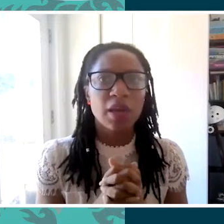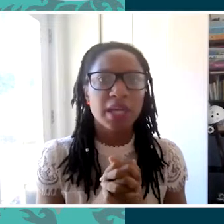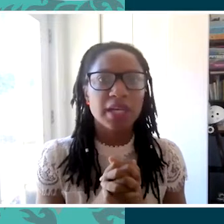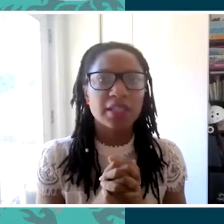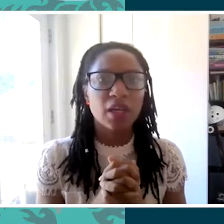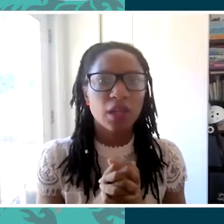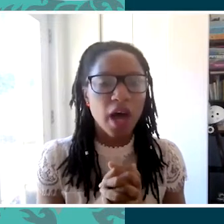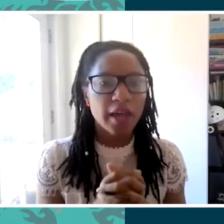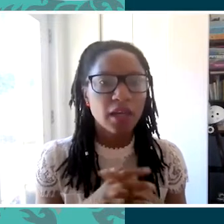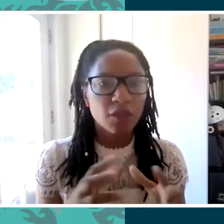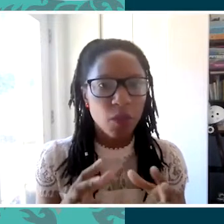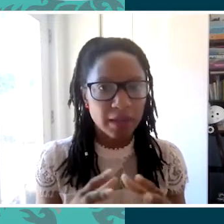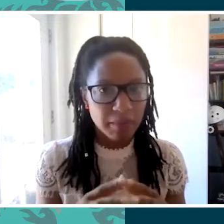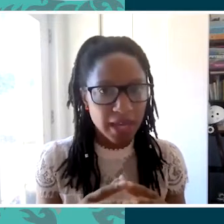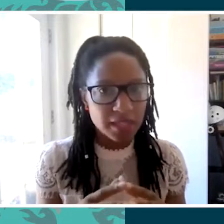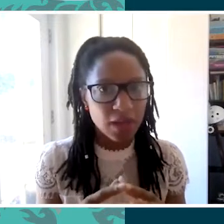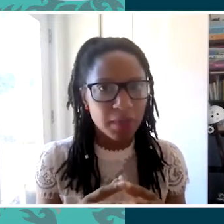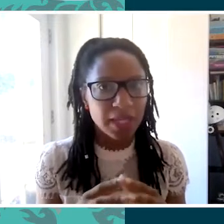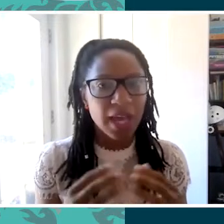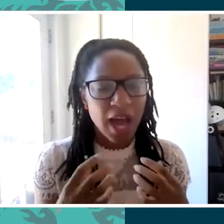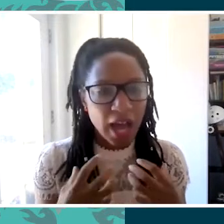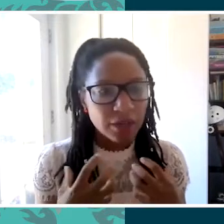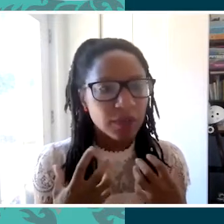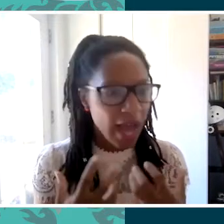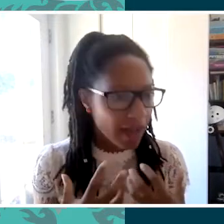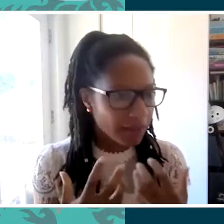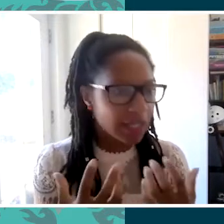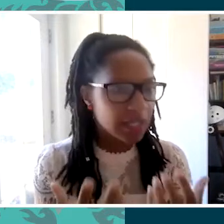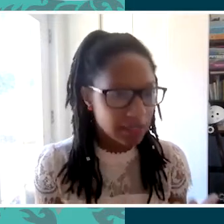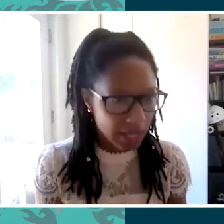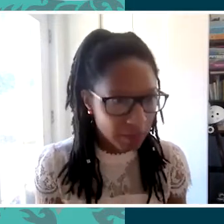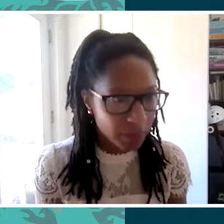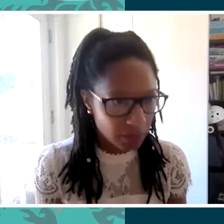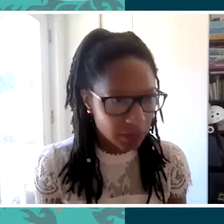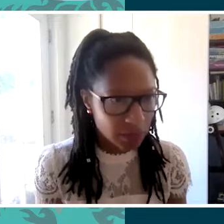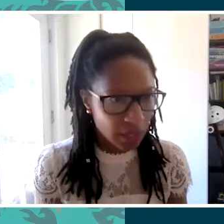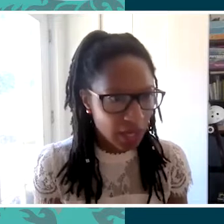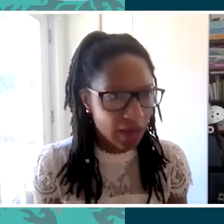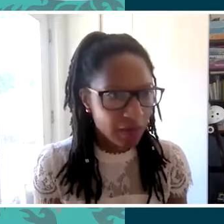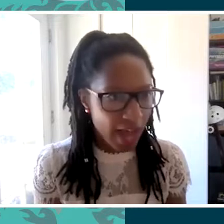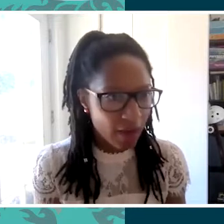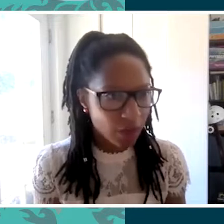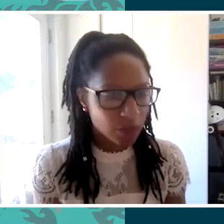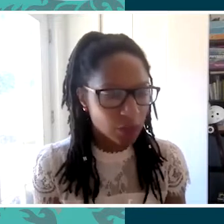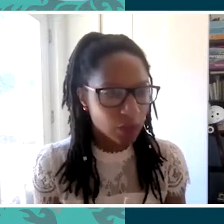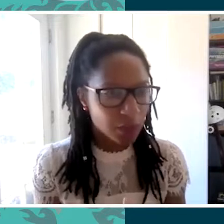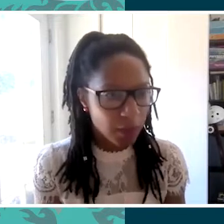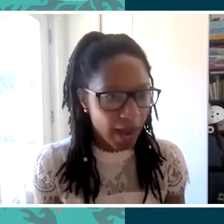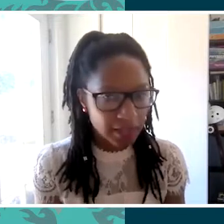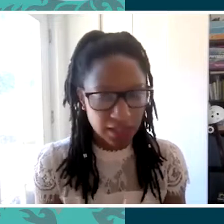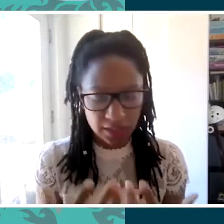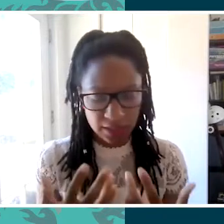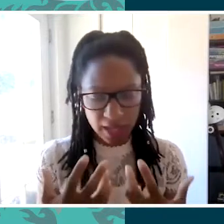interesting because a lot of white men tell me, I don't have any examples of how